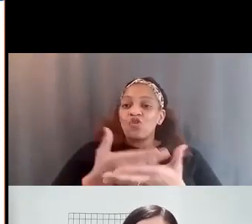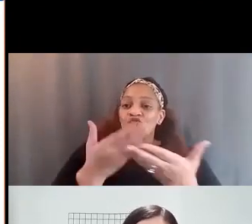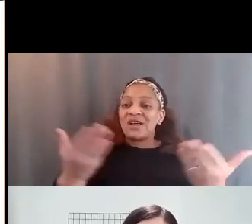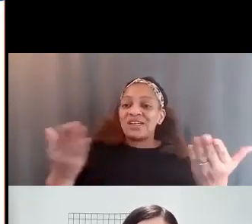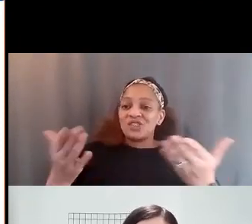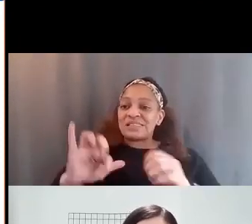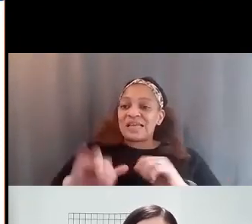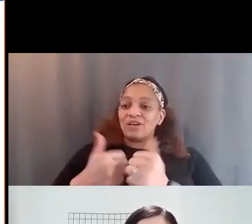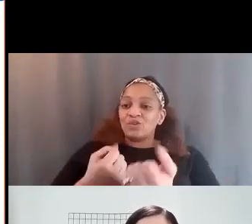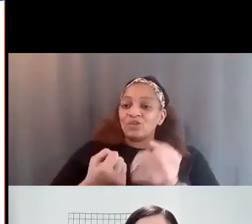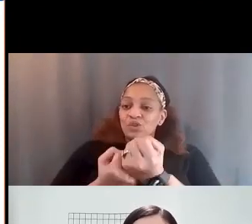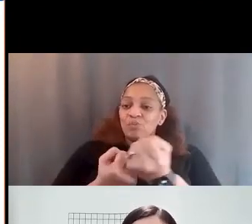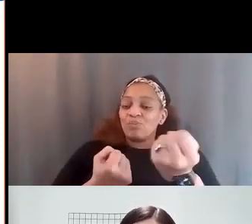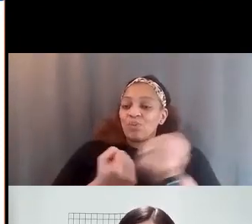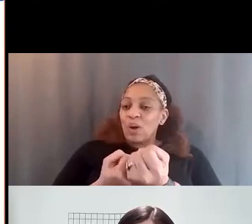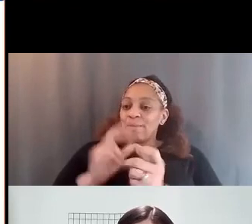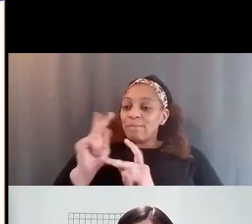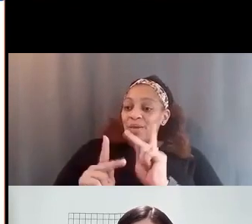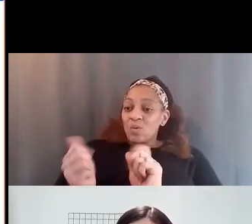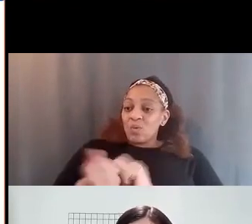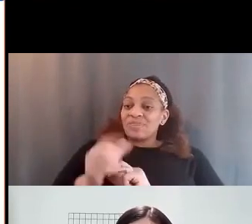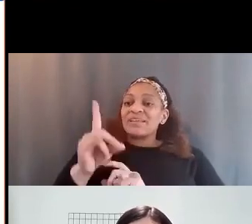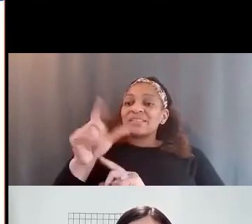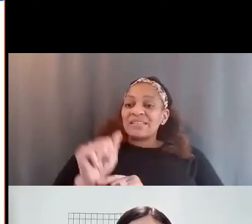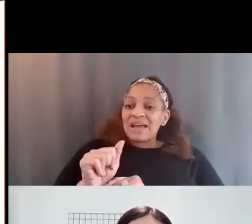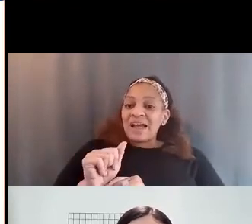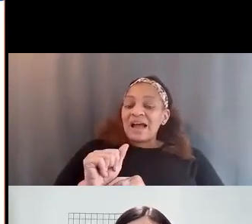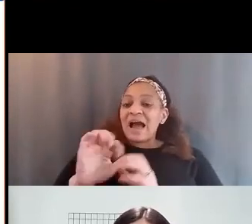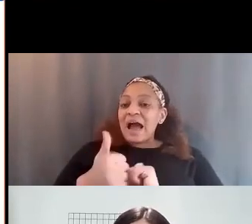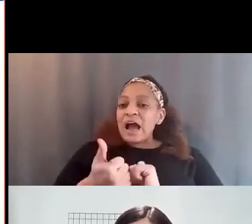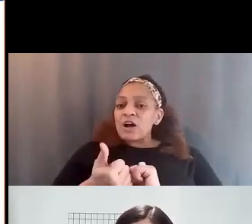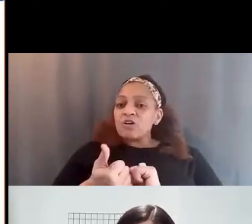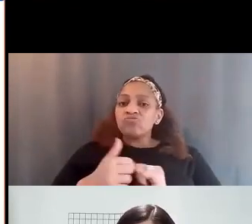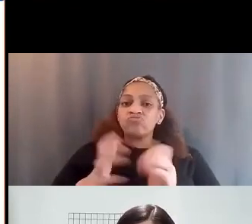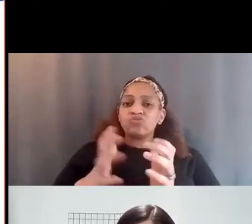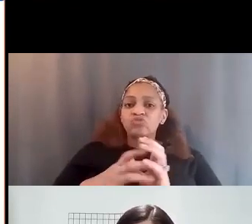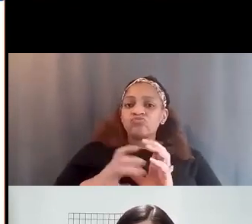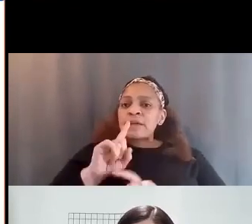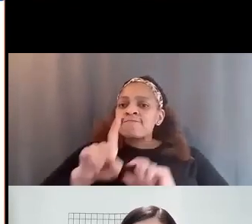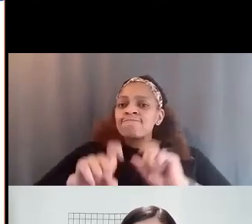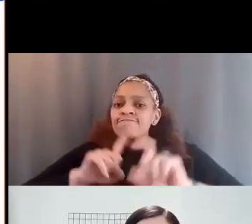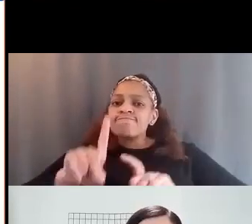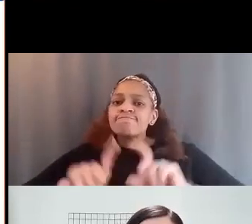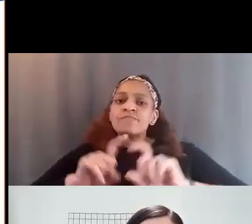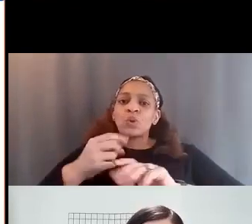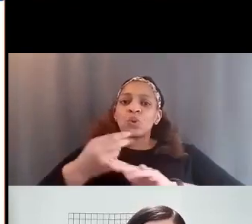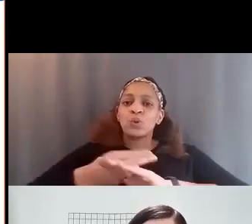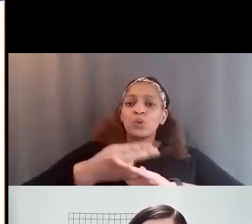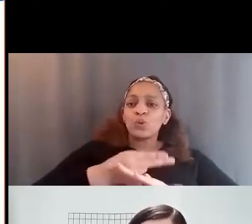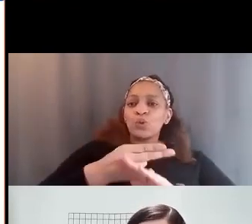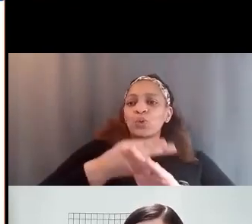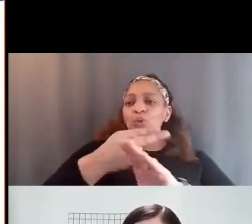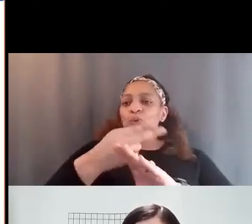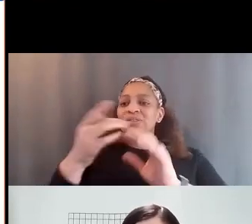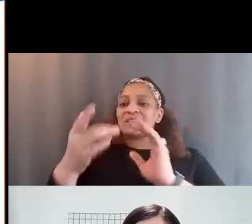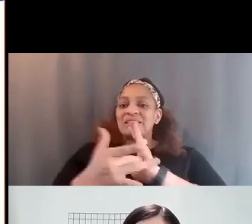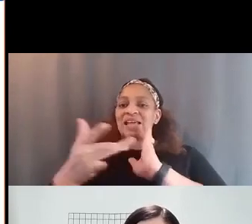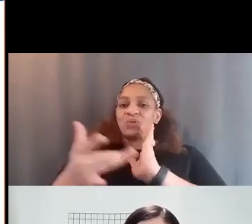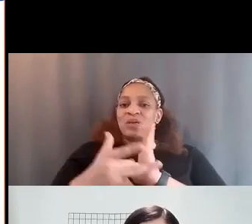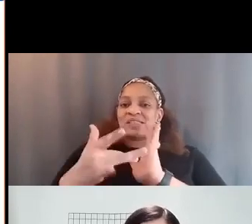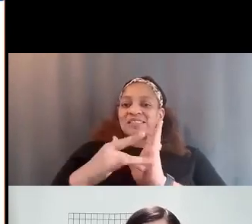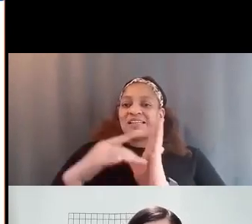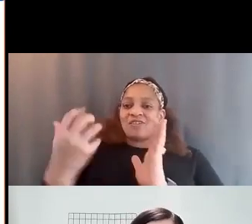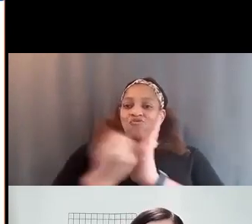people with disabilities to acquire and to learn how to use assistive technology when placed in competitive